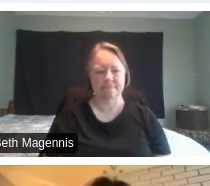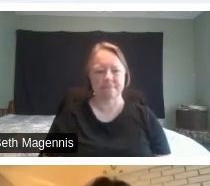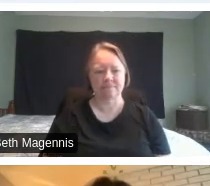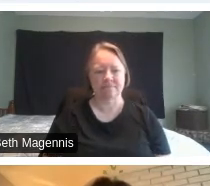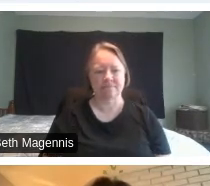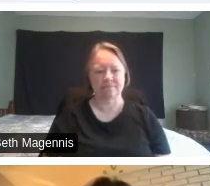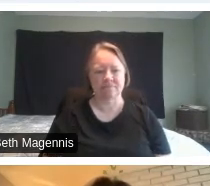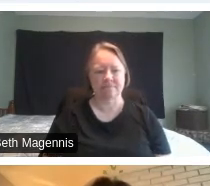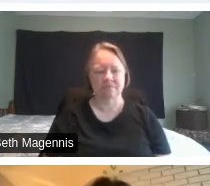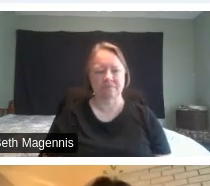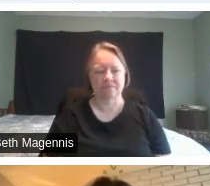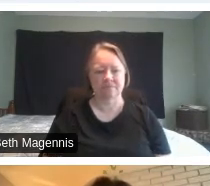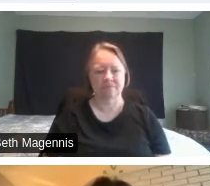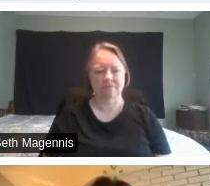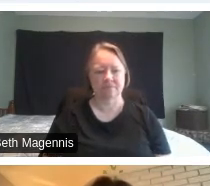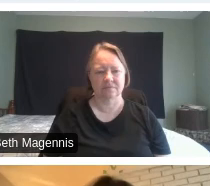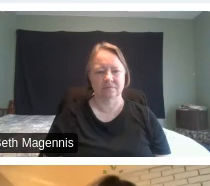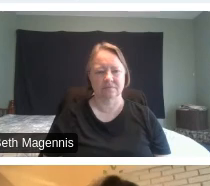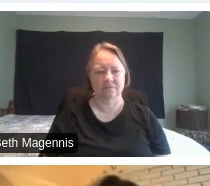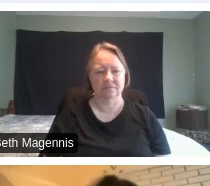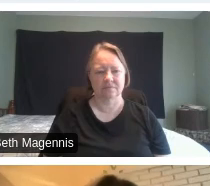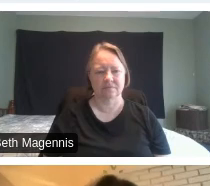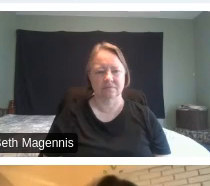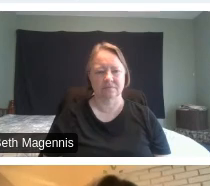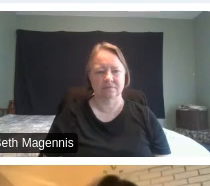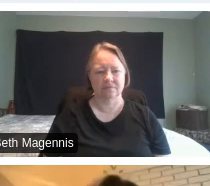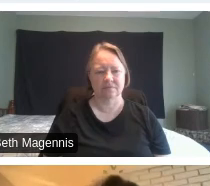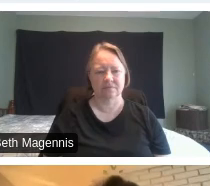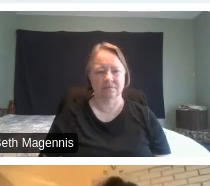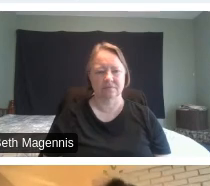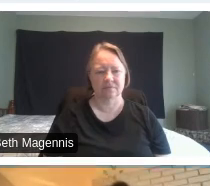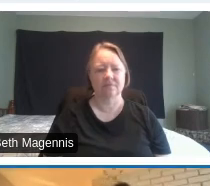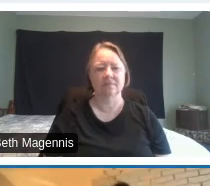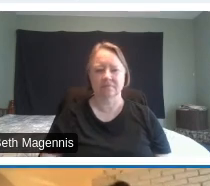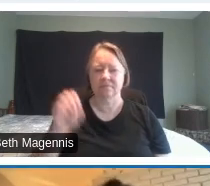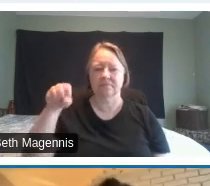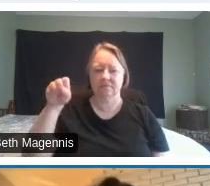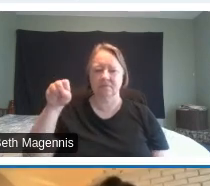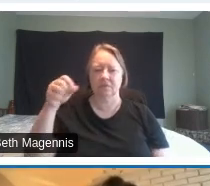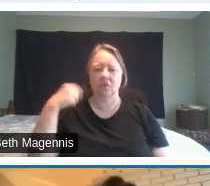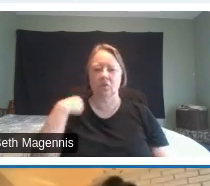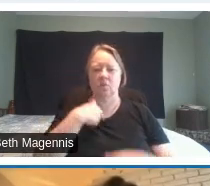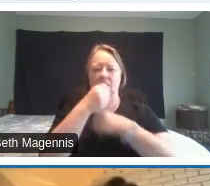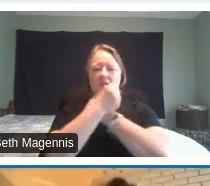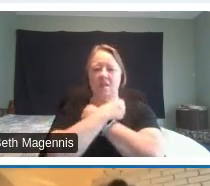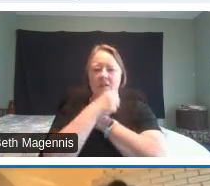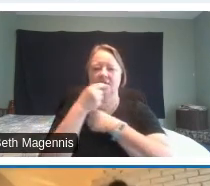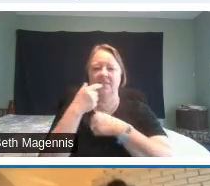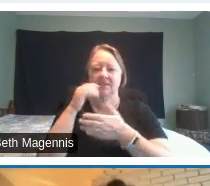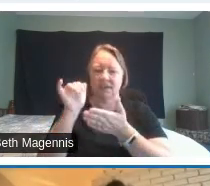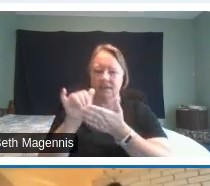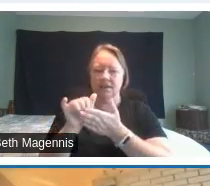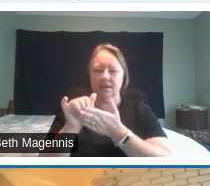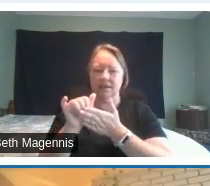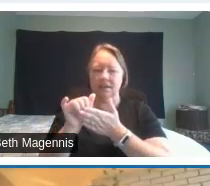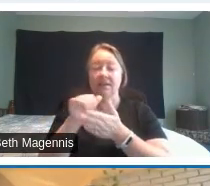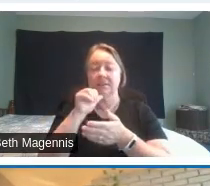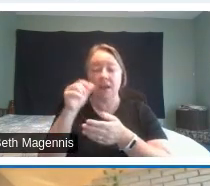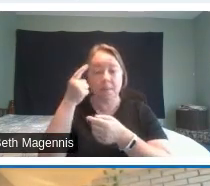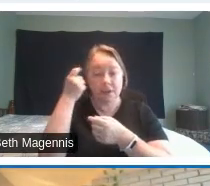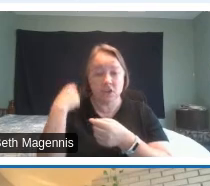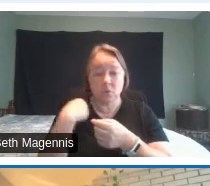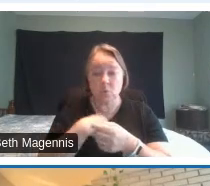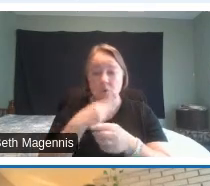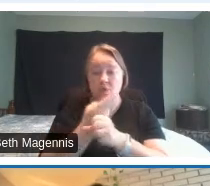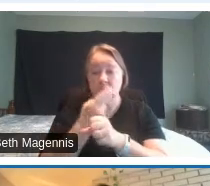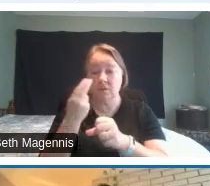going outdoors is the way to go. Yes, and we love to say that too. Like, it's not because we are